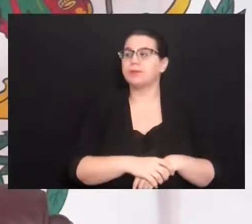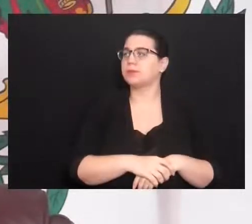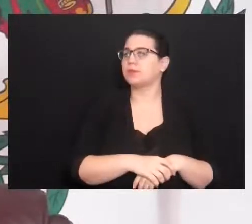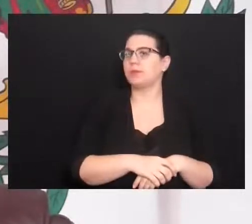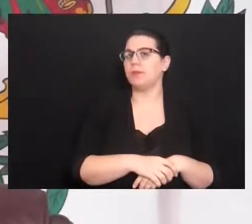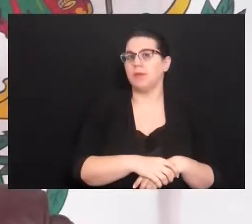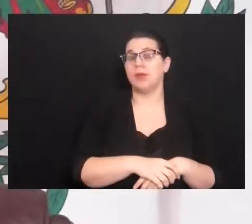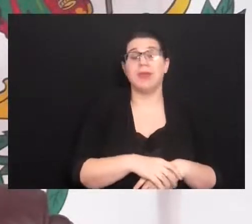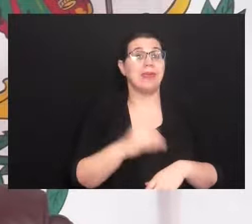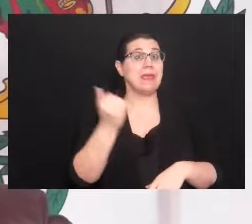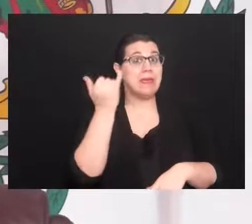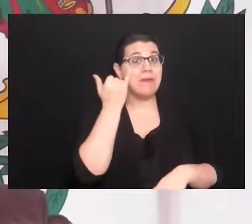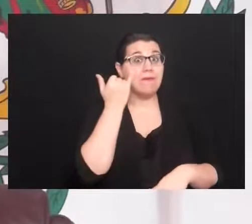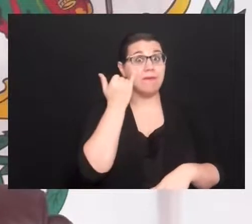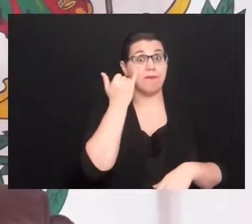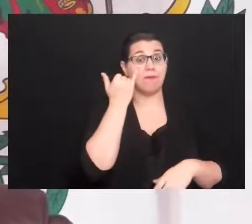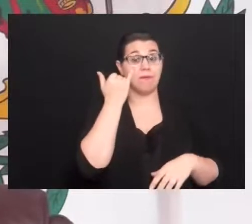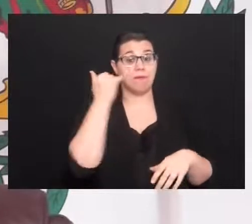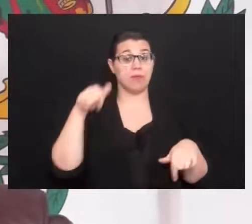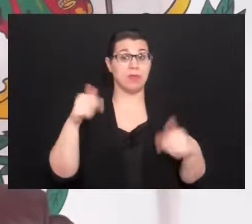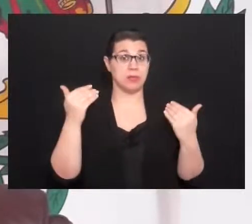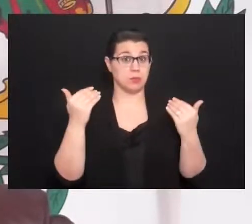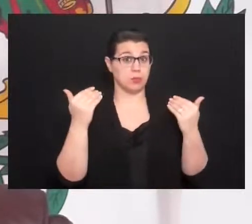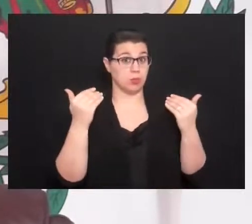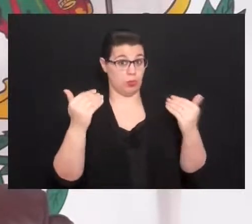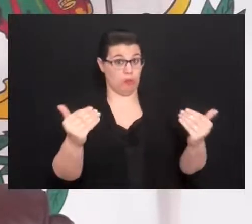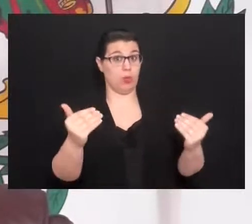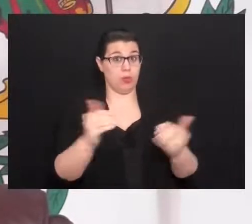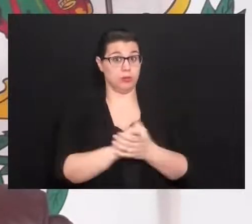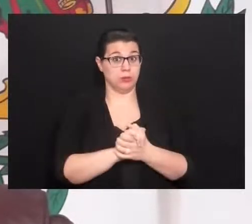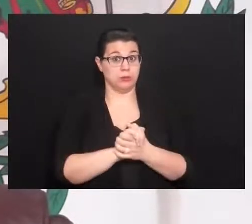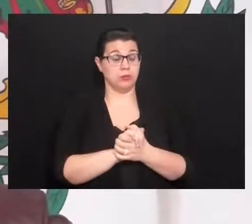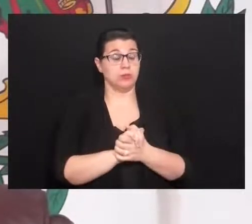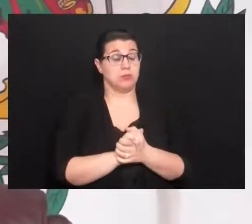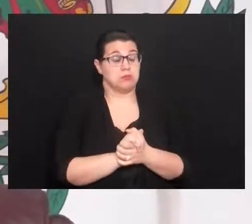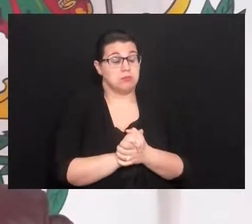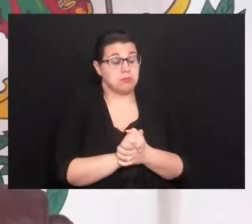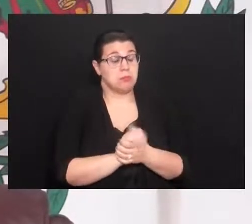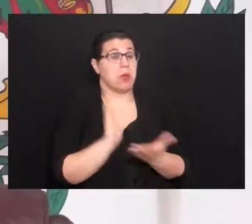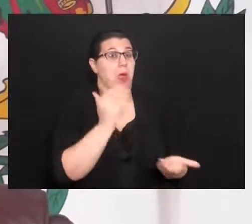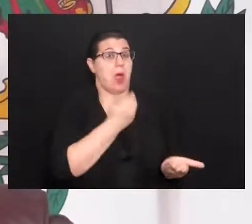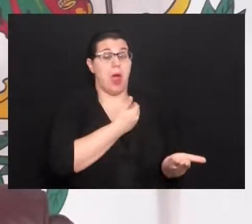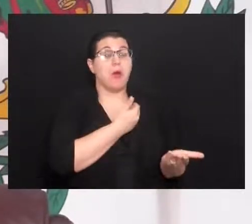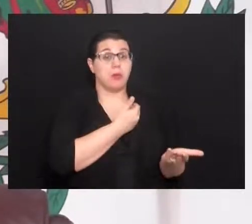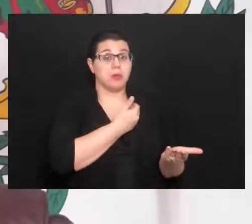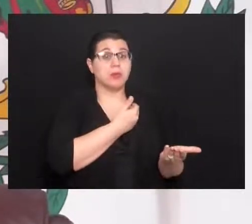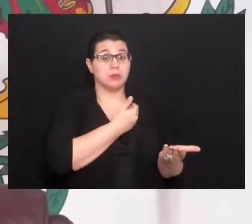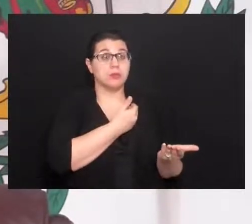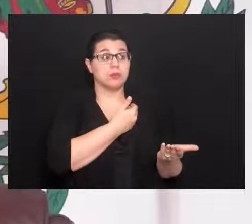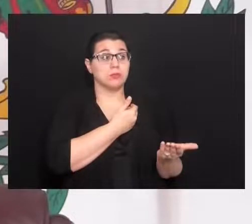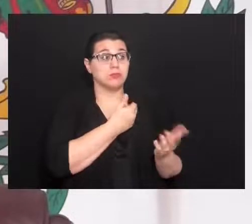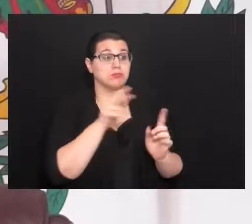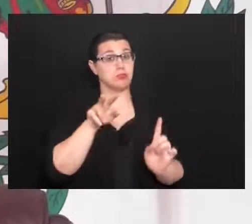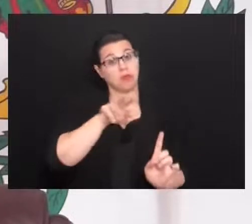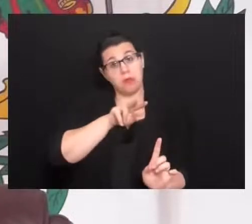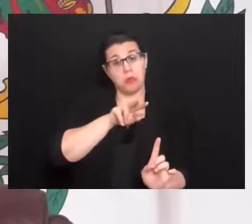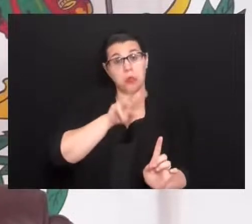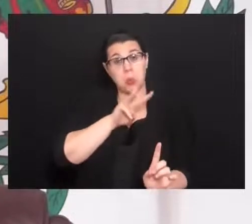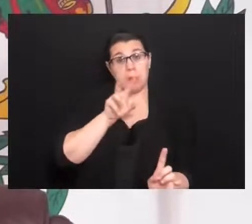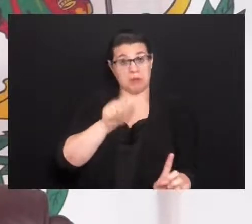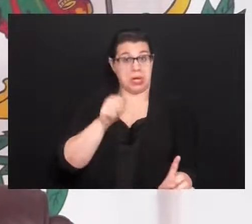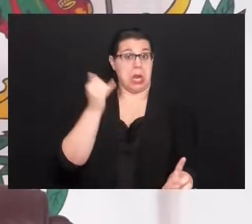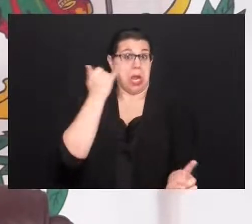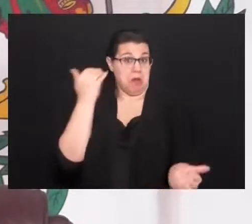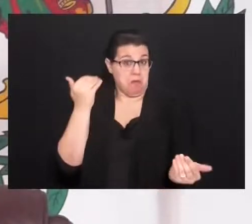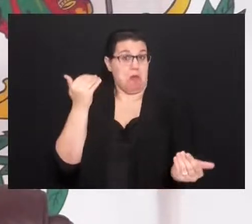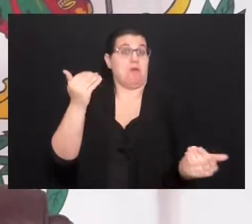as this goes forward, if from our standpoint, in the state of West Virginia, if it goes forward and the